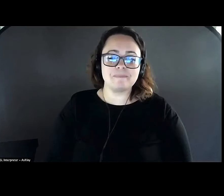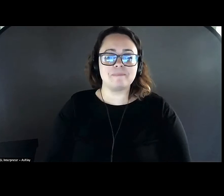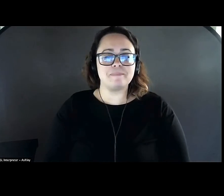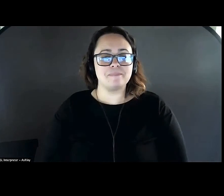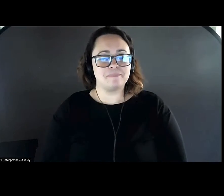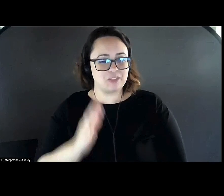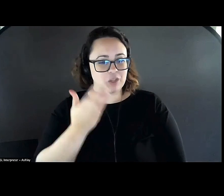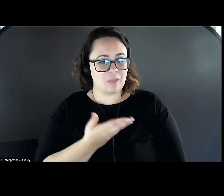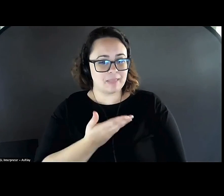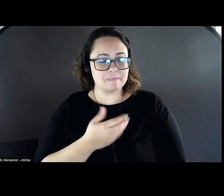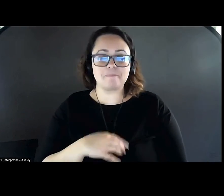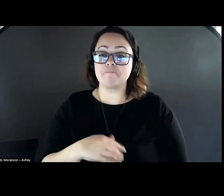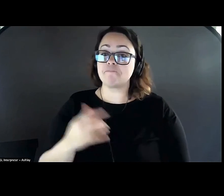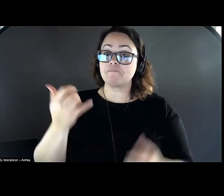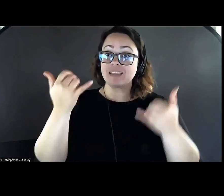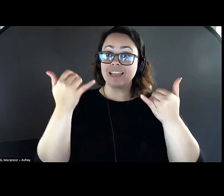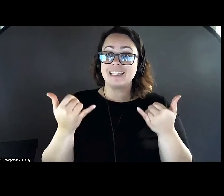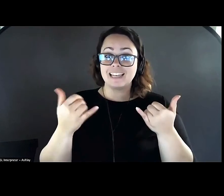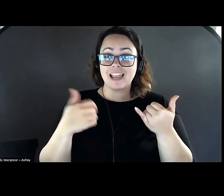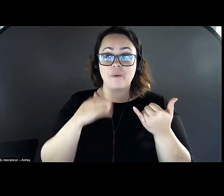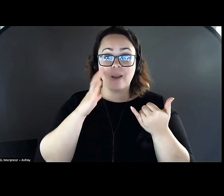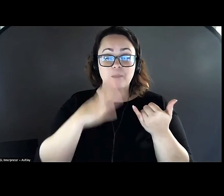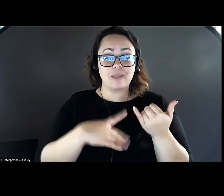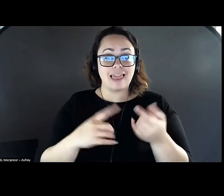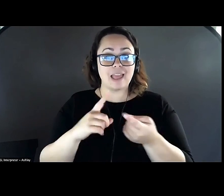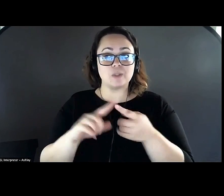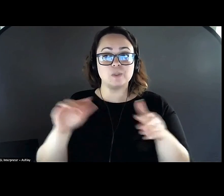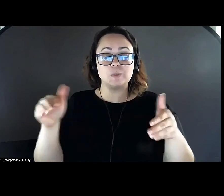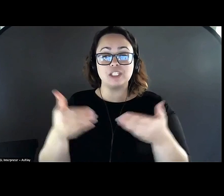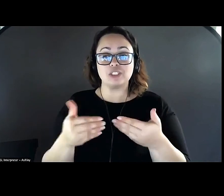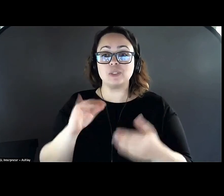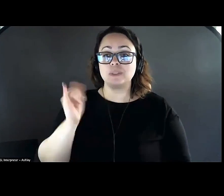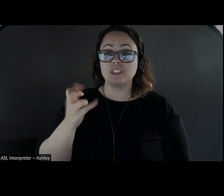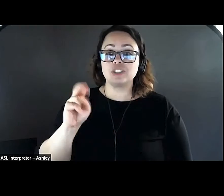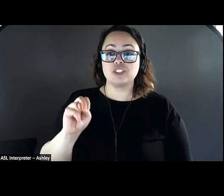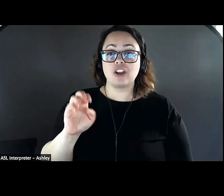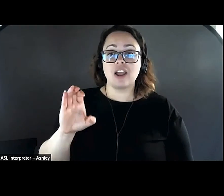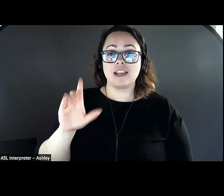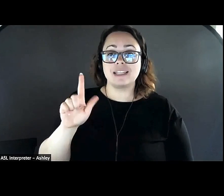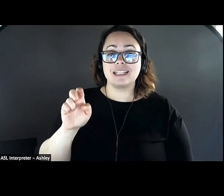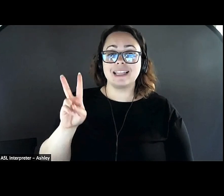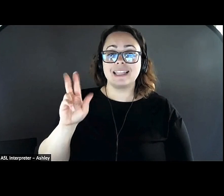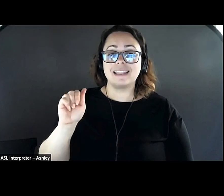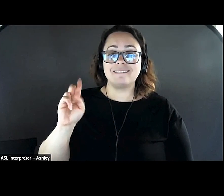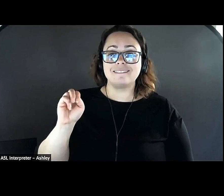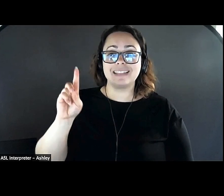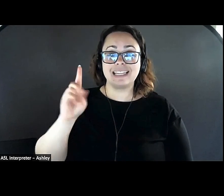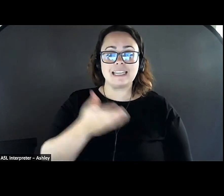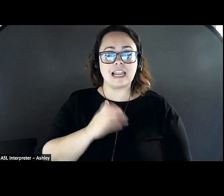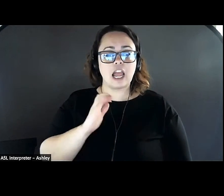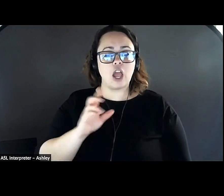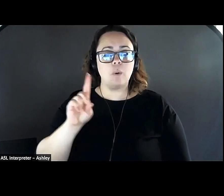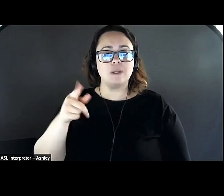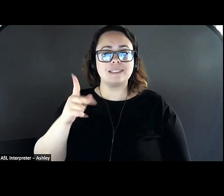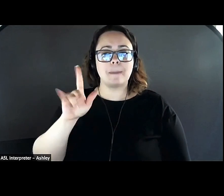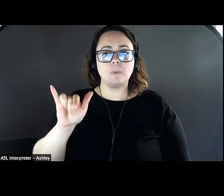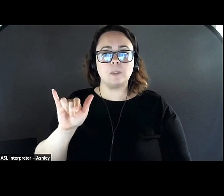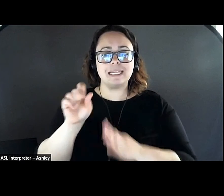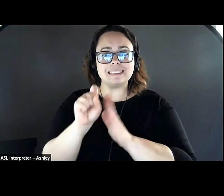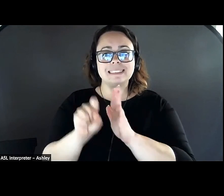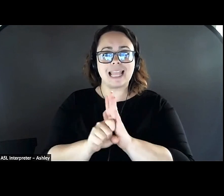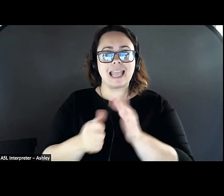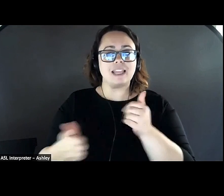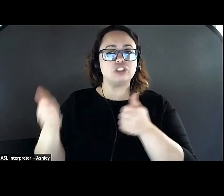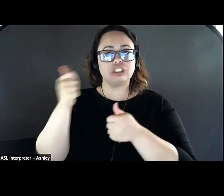Okay, and so now I would like to introduce John Cleveland, who is our Deputy State Chief